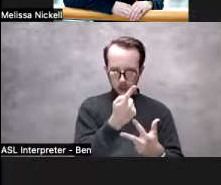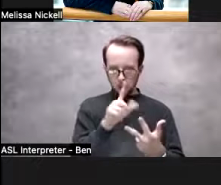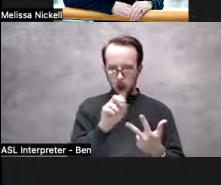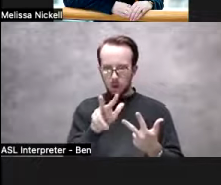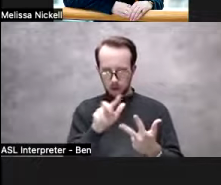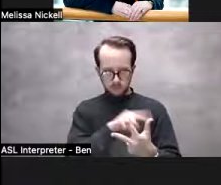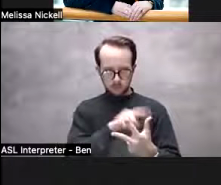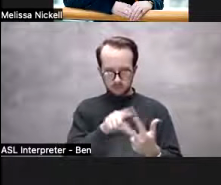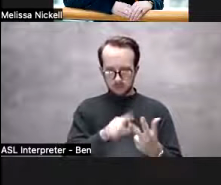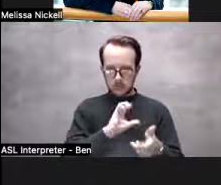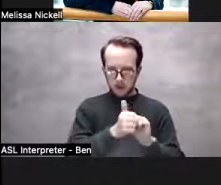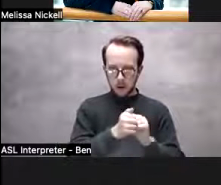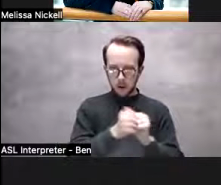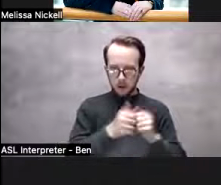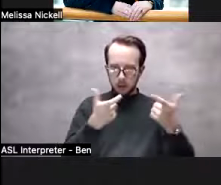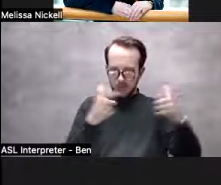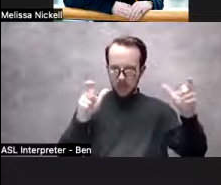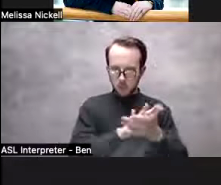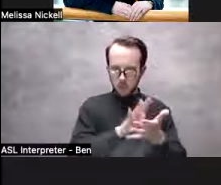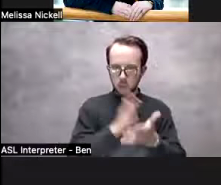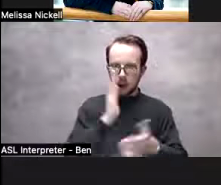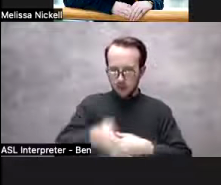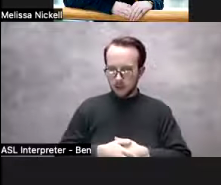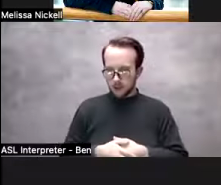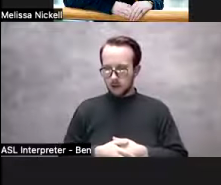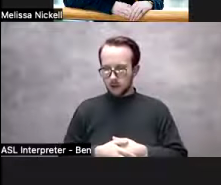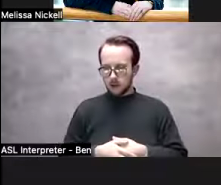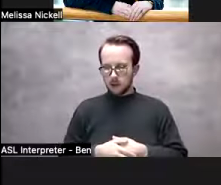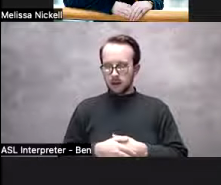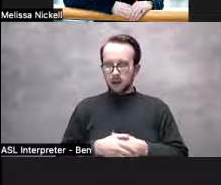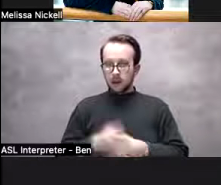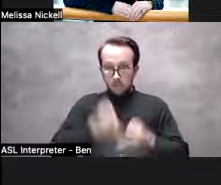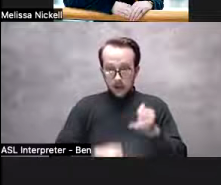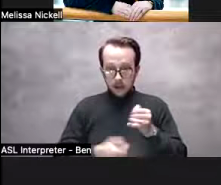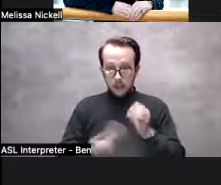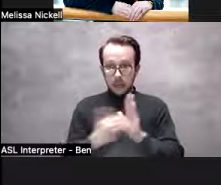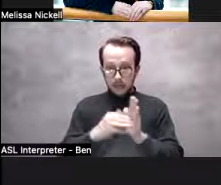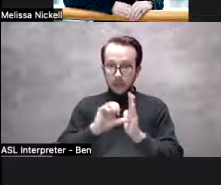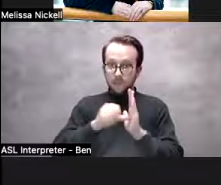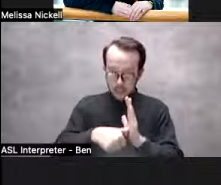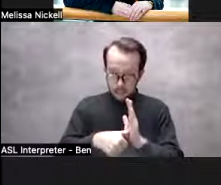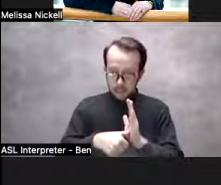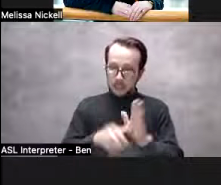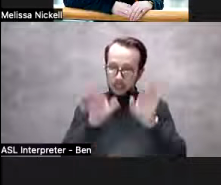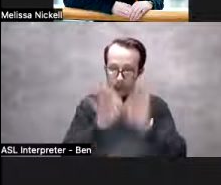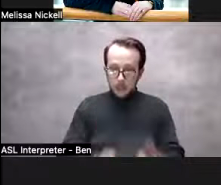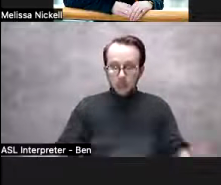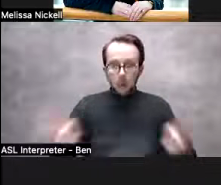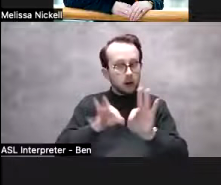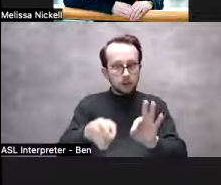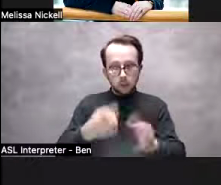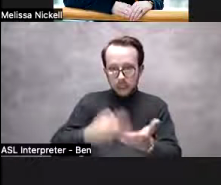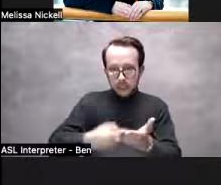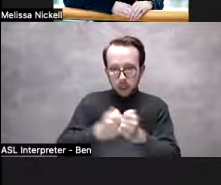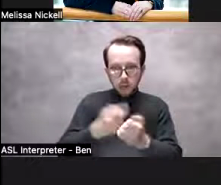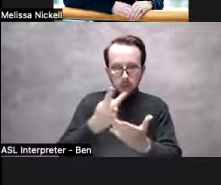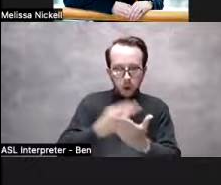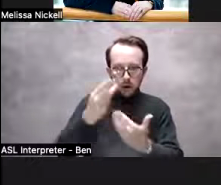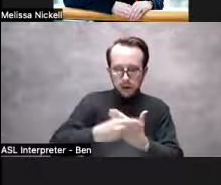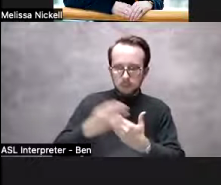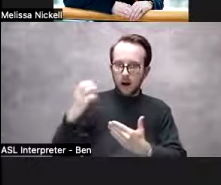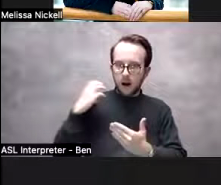Okay, and finally, I want to emphasize once again, it's how important it is to talk to program officers when you're thinking about funding